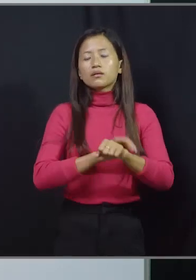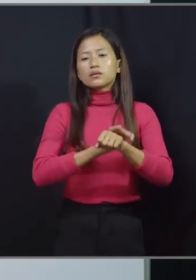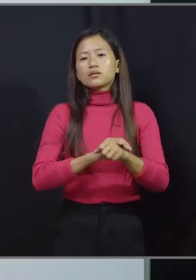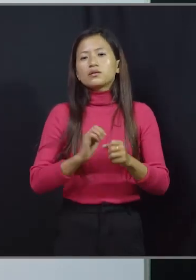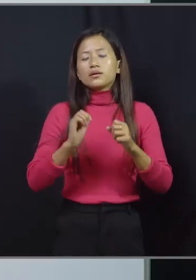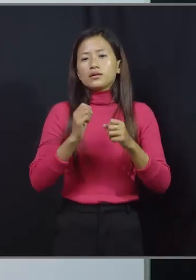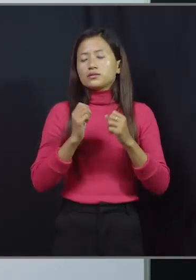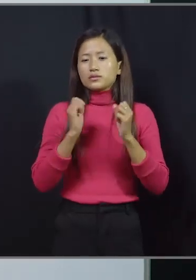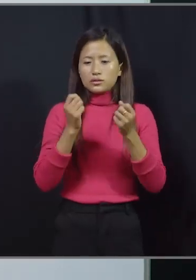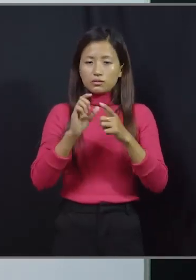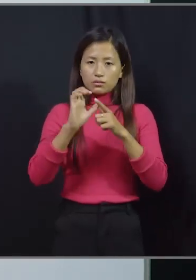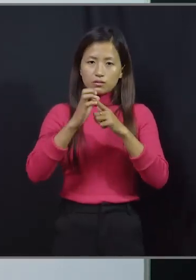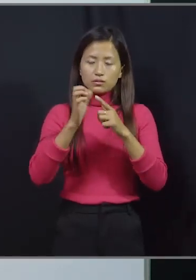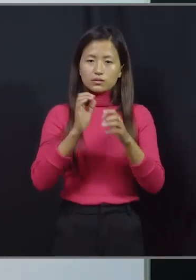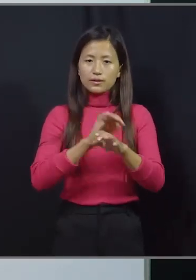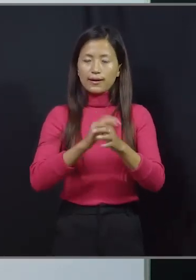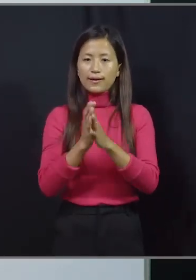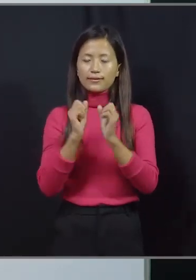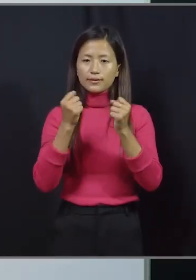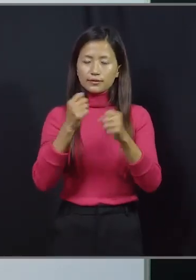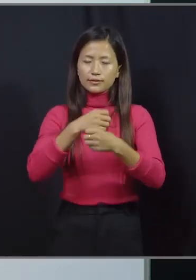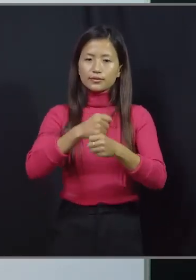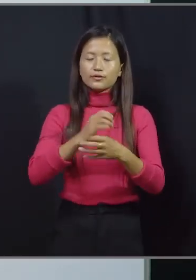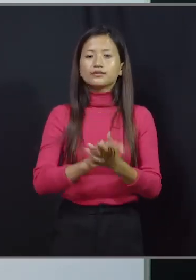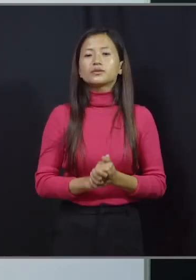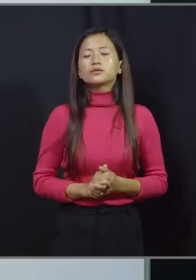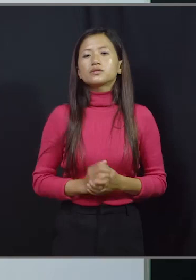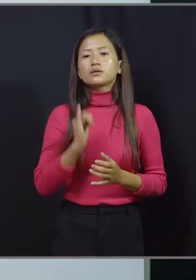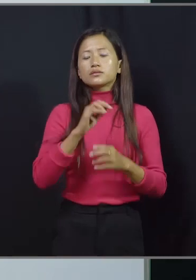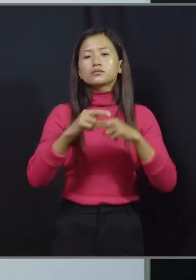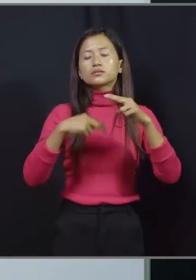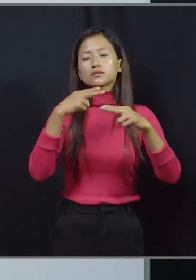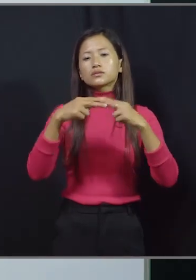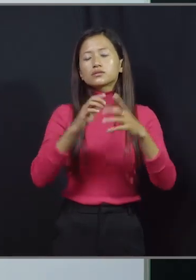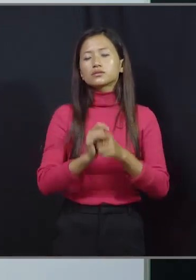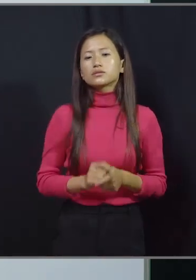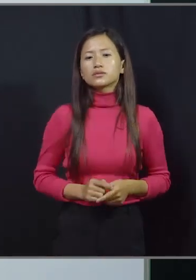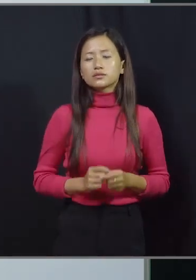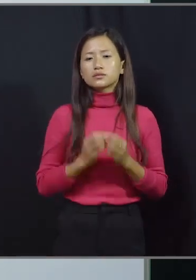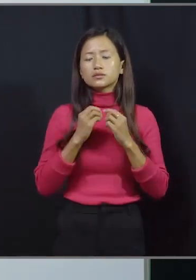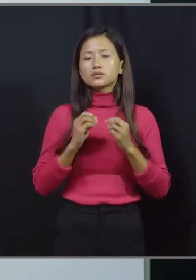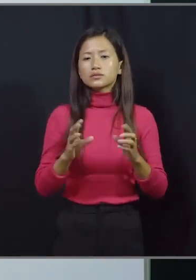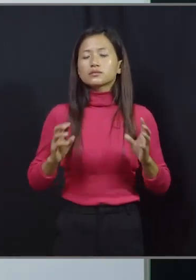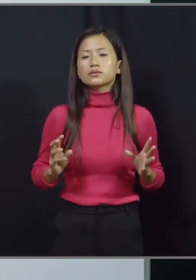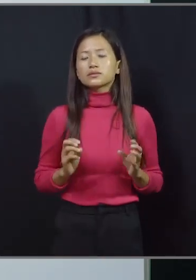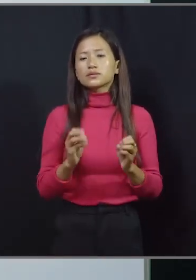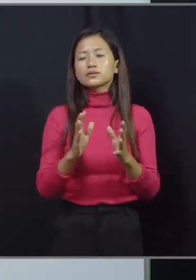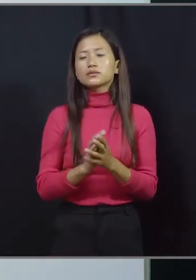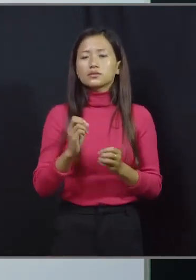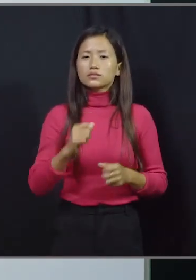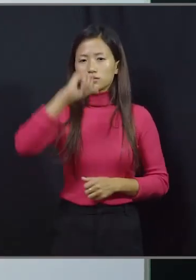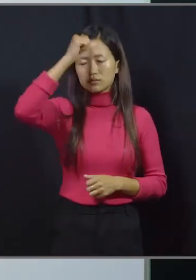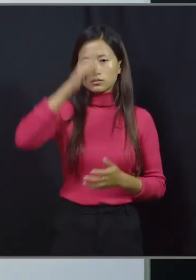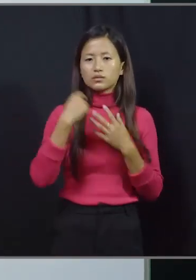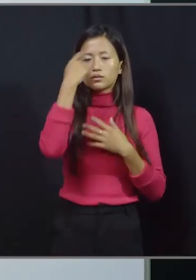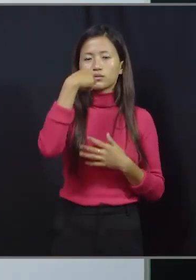traditional handicraft industries declined. And when traditional handicraft industries, it declined, the Indian who were